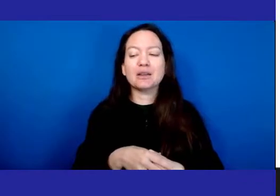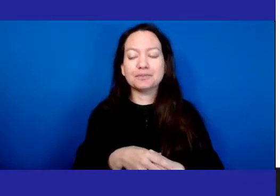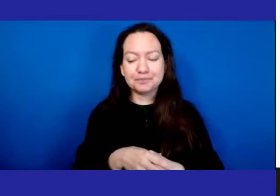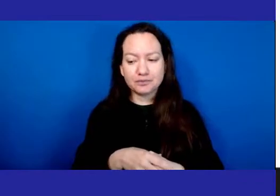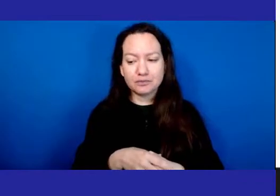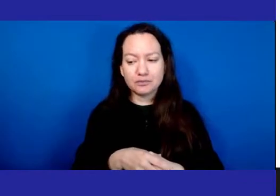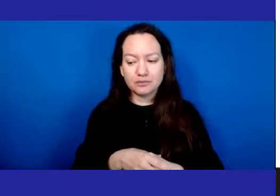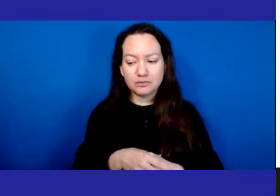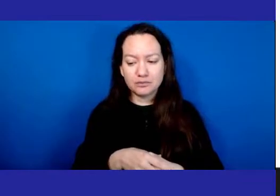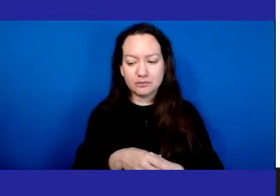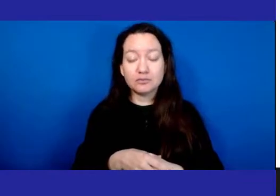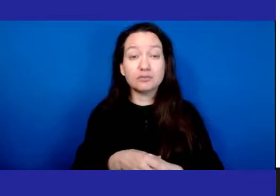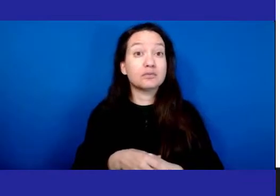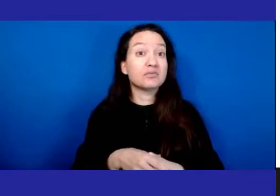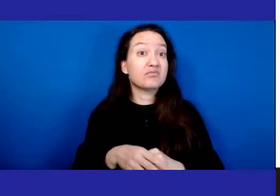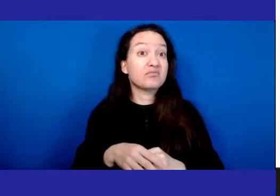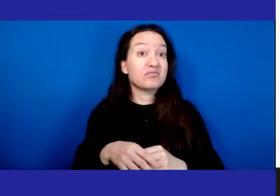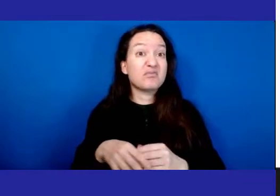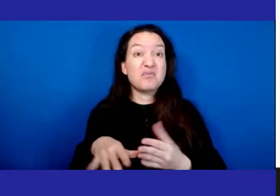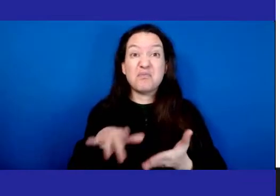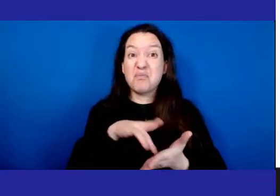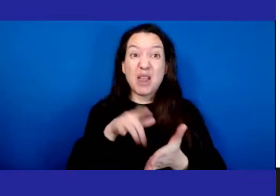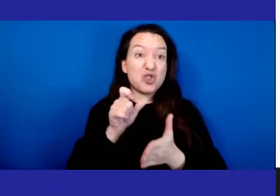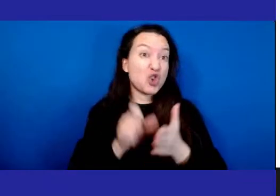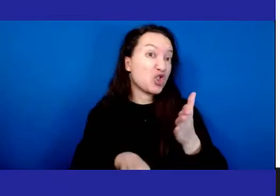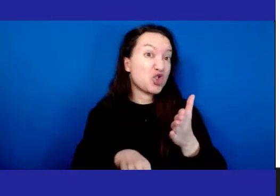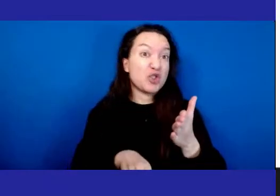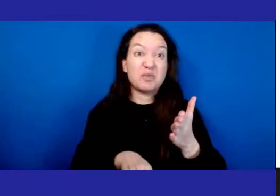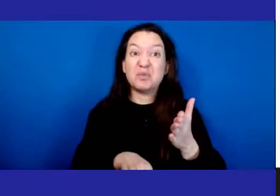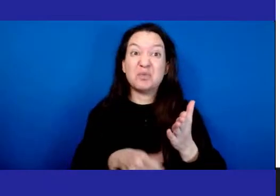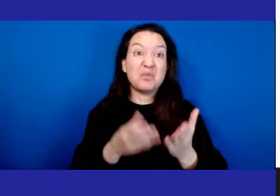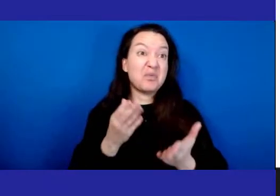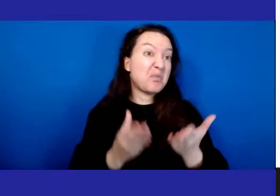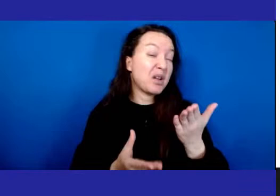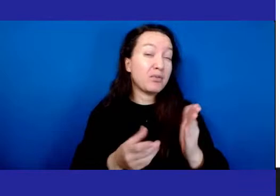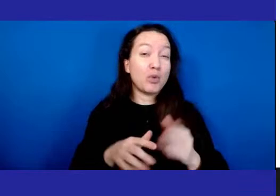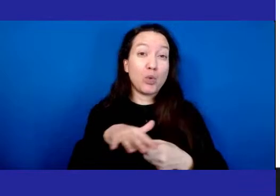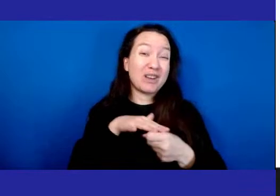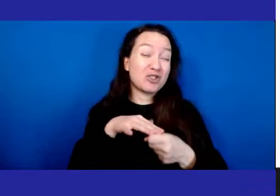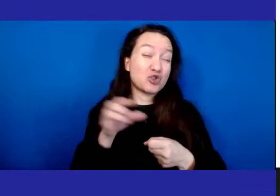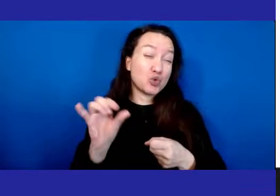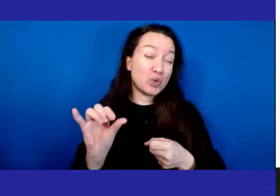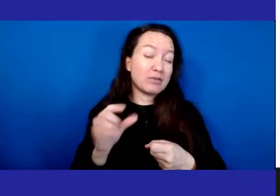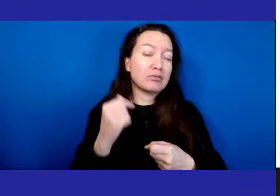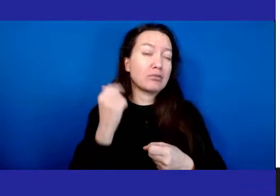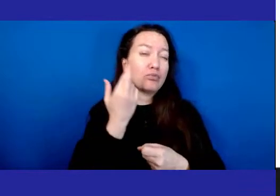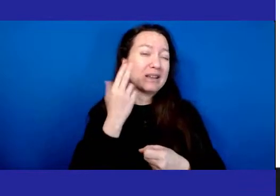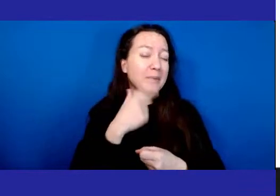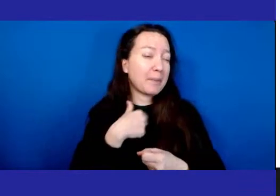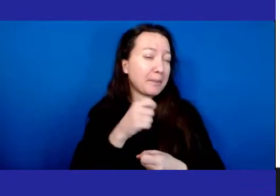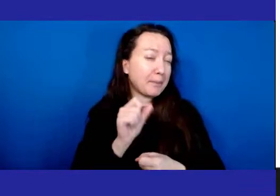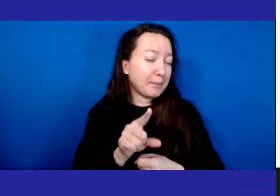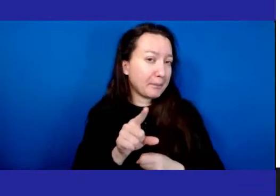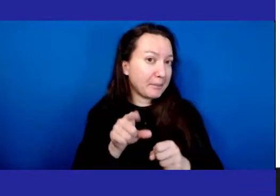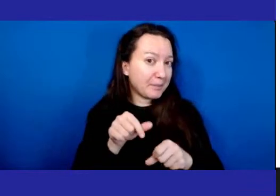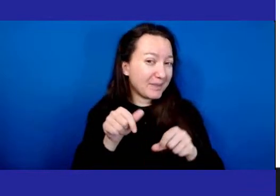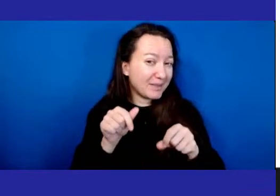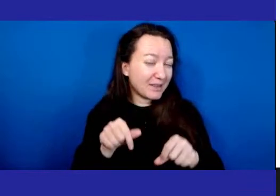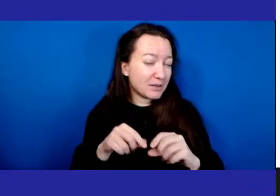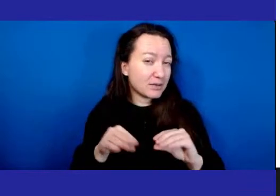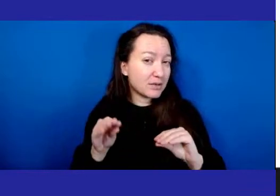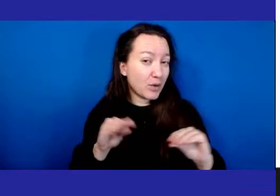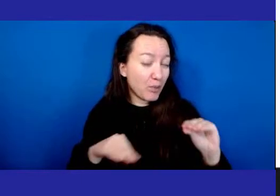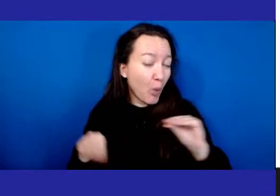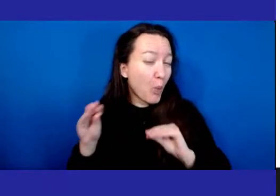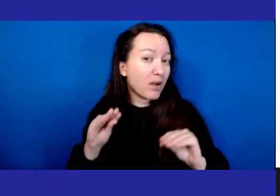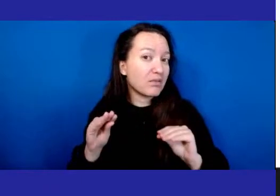Like MedSurg might be a possible location as well. And that's why I'm asking if we're making it mobile, could it